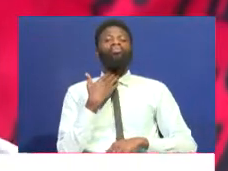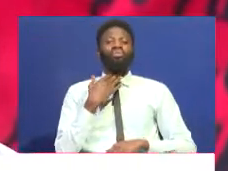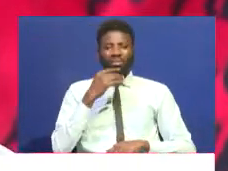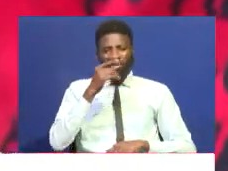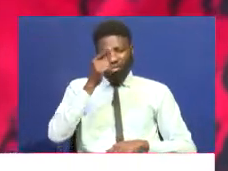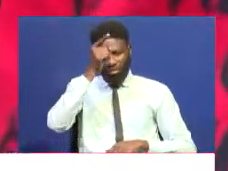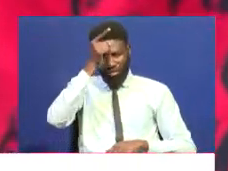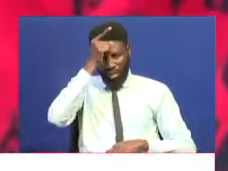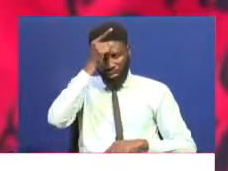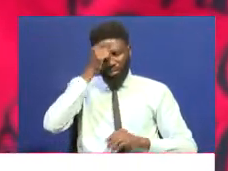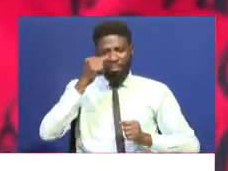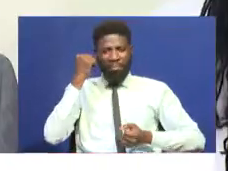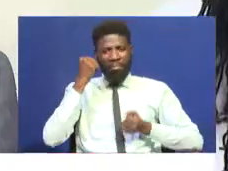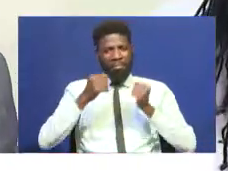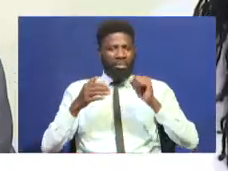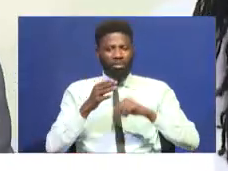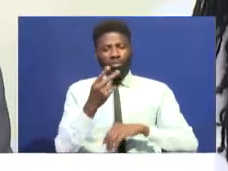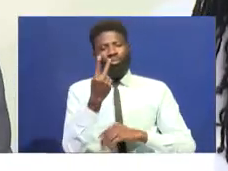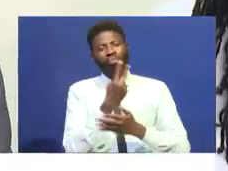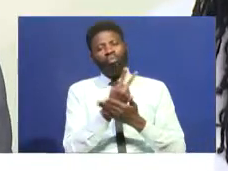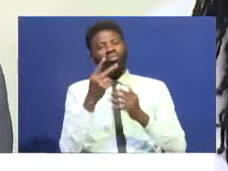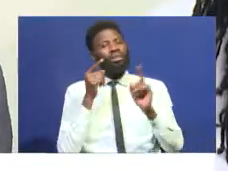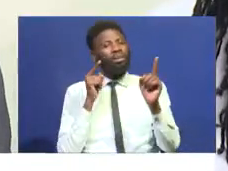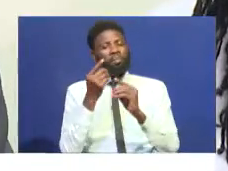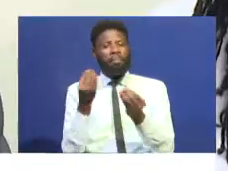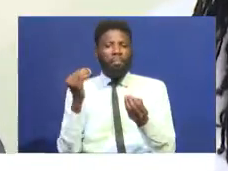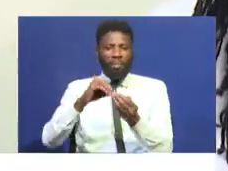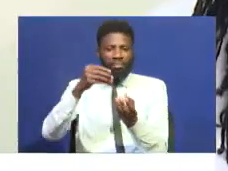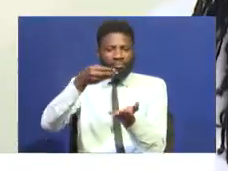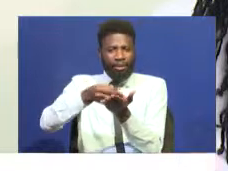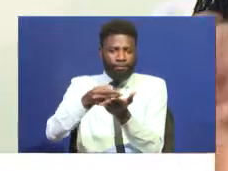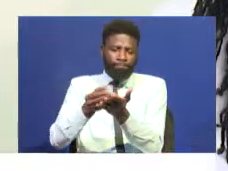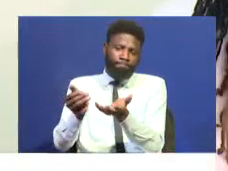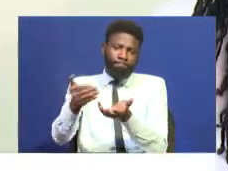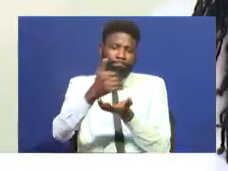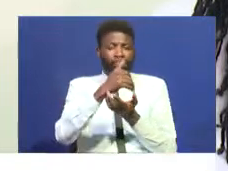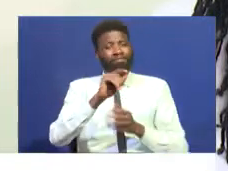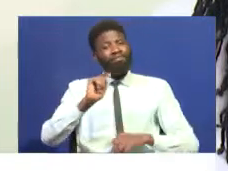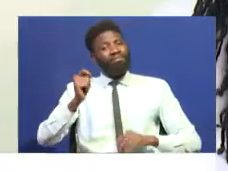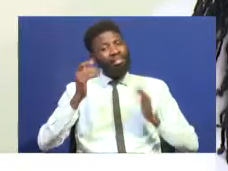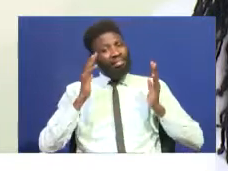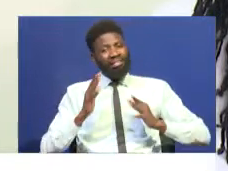marathon next in 2 weeks' time, to go raise more resources. So I would say, Kenyans,